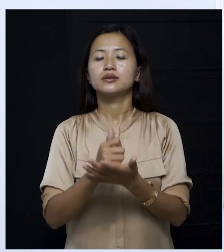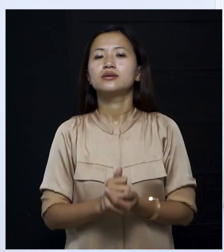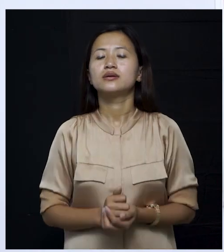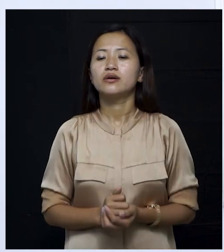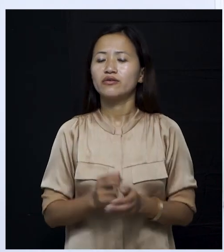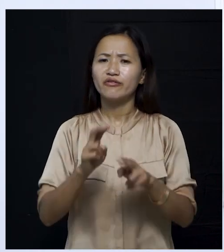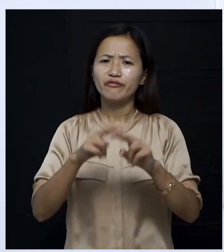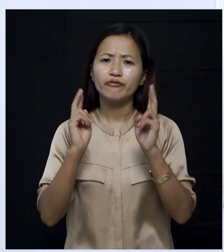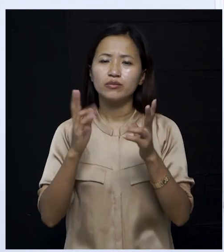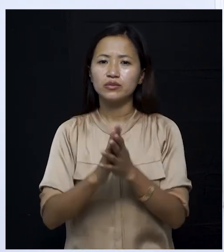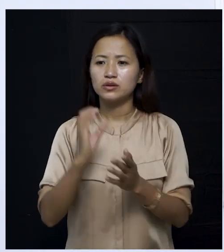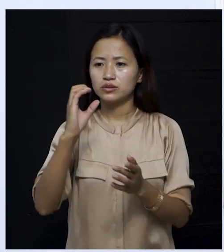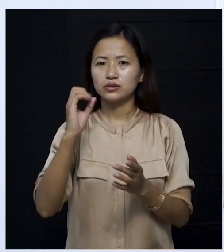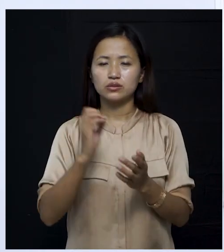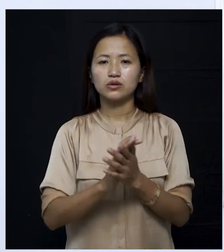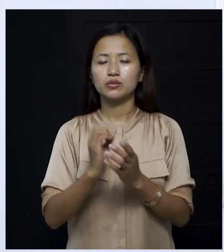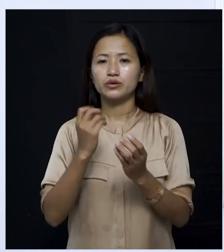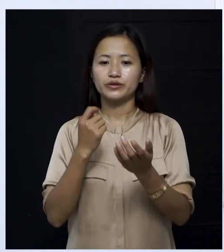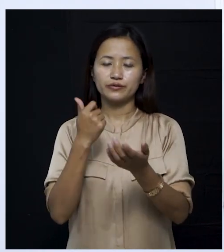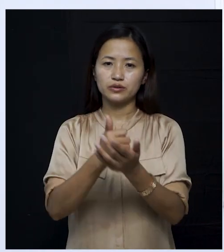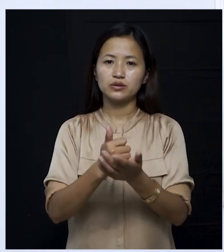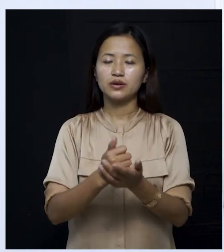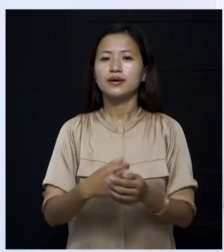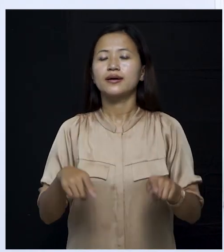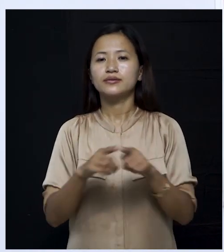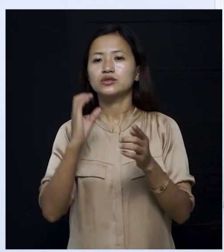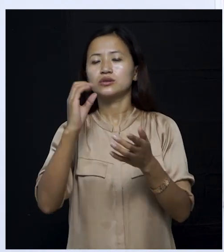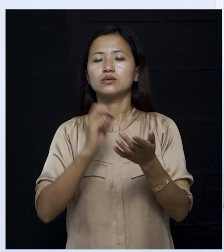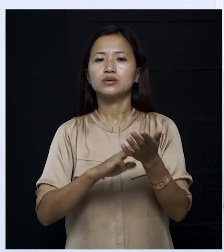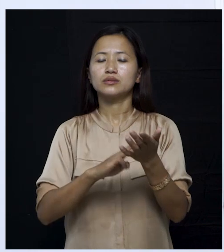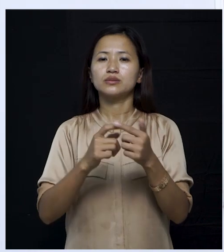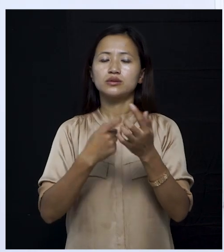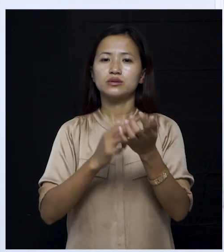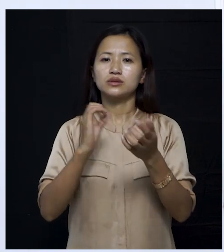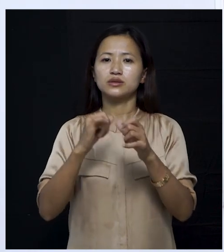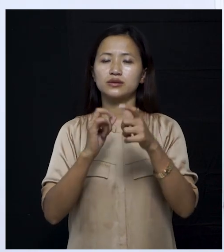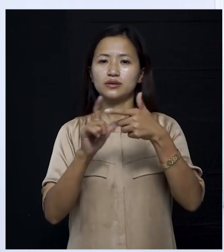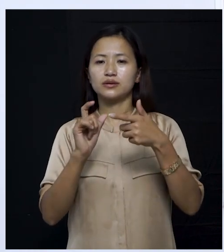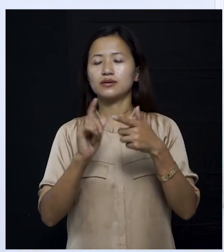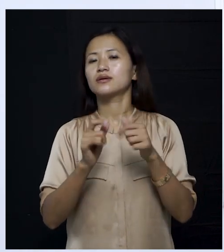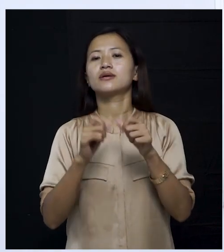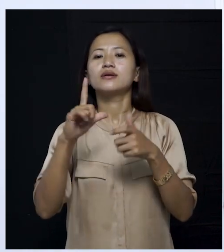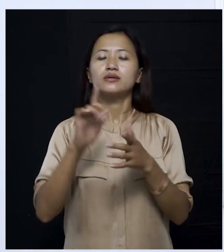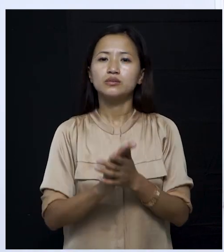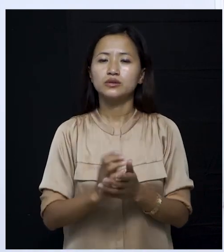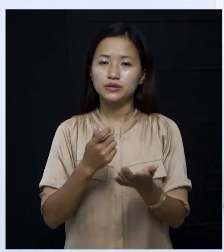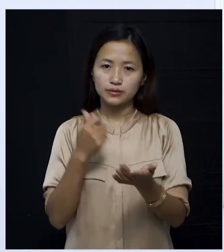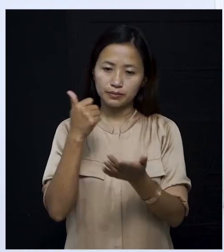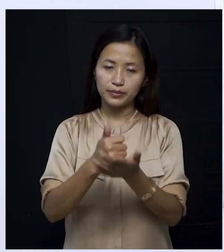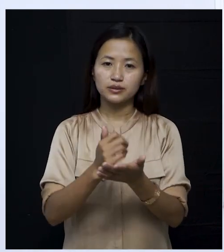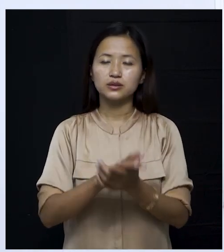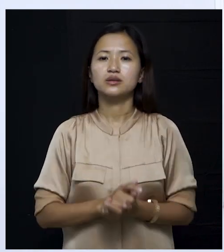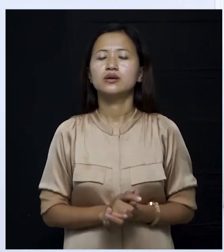are the cooperative bank and the commercial banks. Okay, the cooperative banks and the commercial banks,